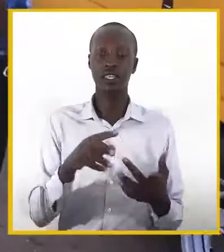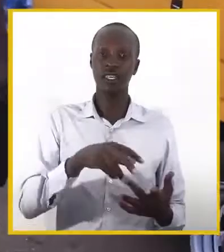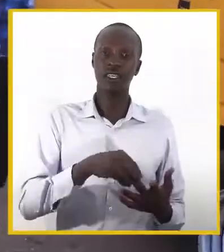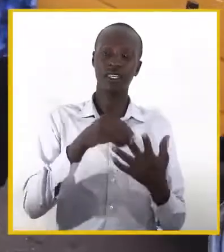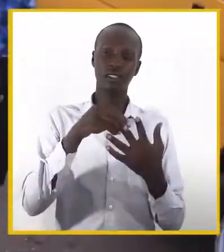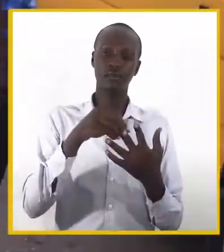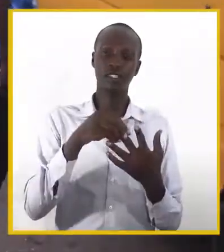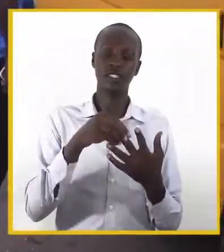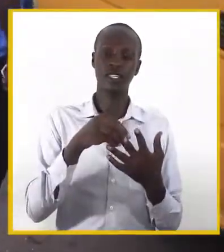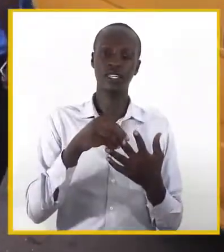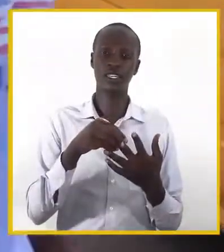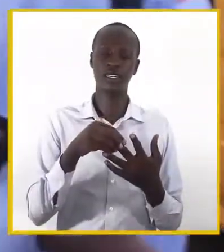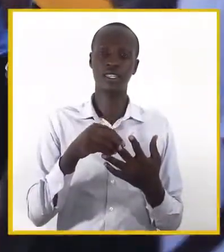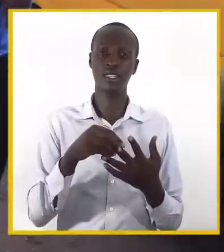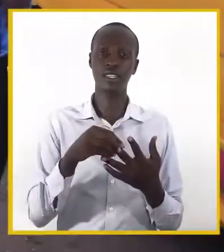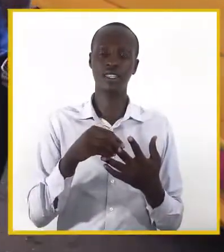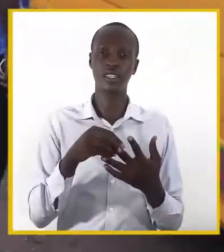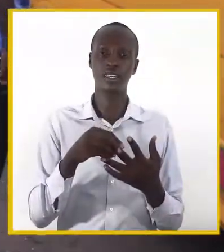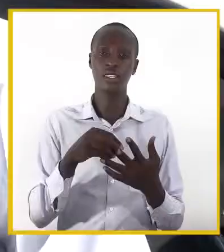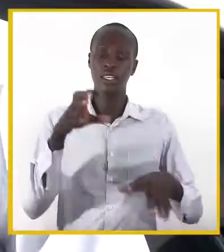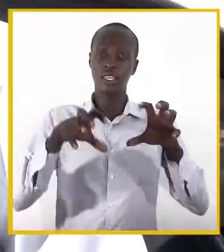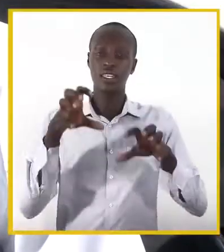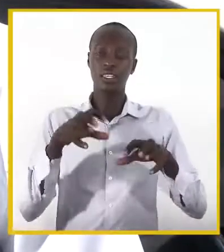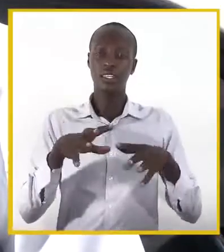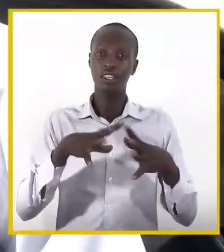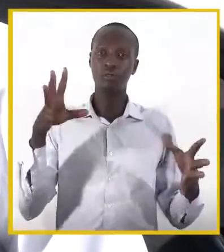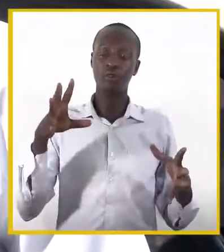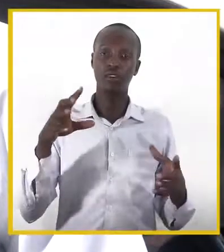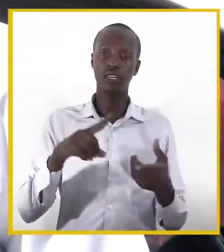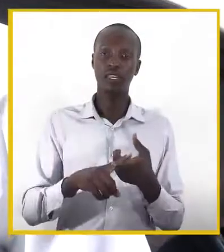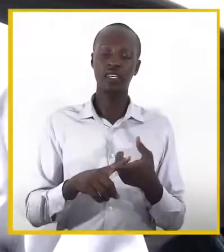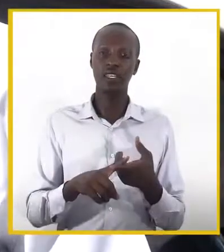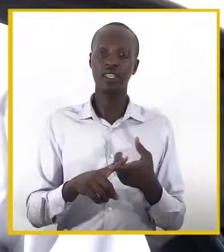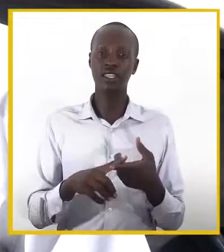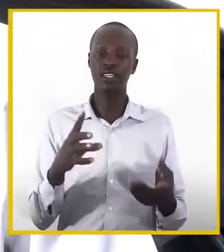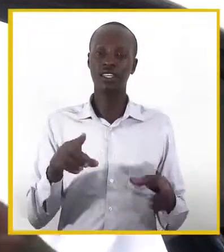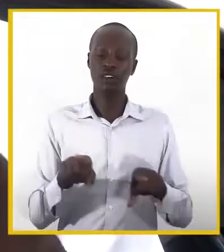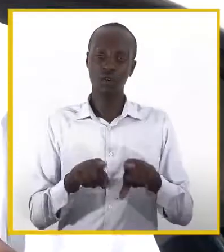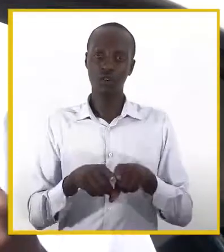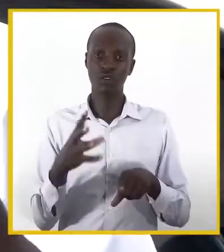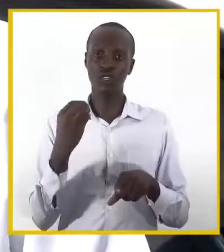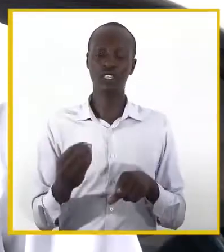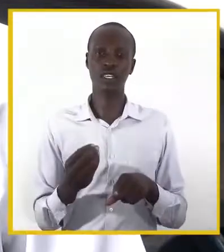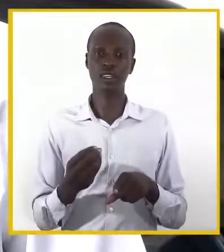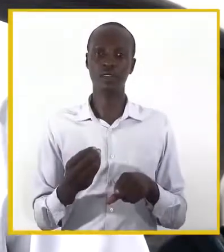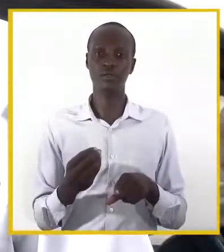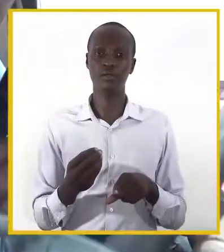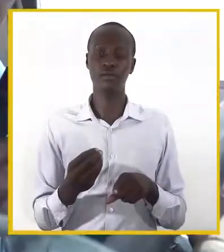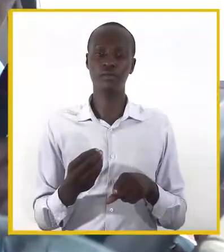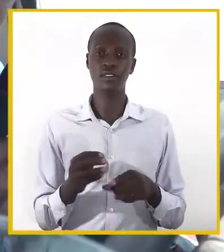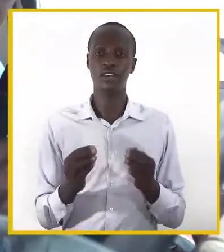actually your own safety and the safety of the passengers. It is also wise to maintain a safe following